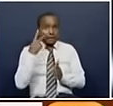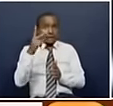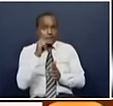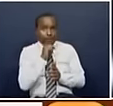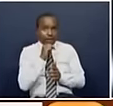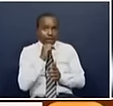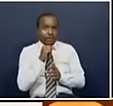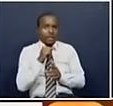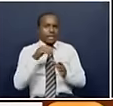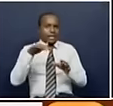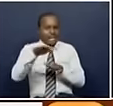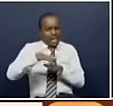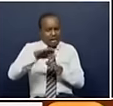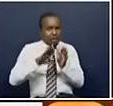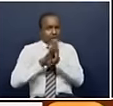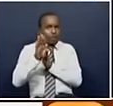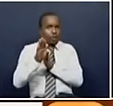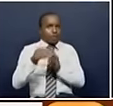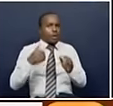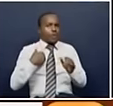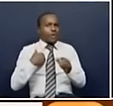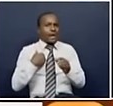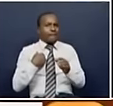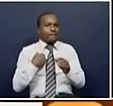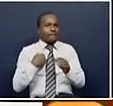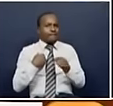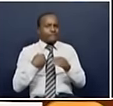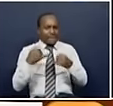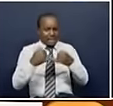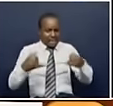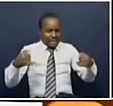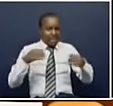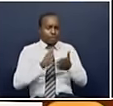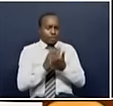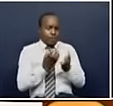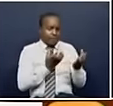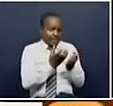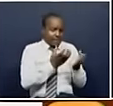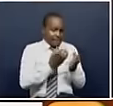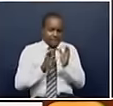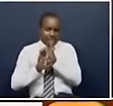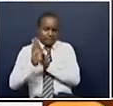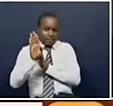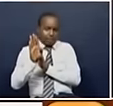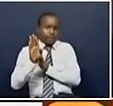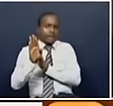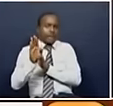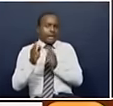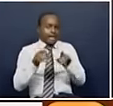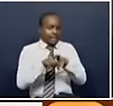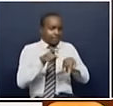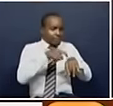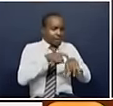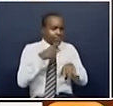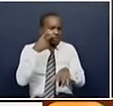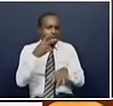in the space of development, there is a very thin line between business and development. And at the same time, you're